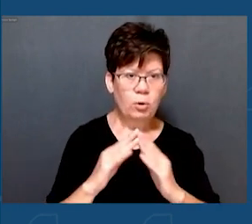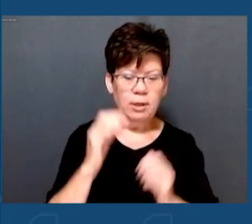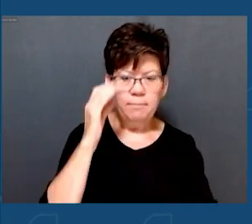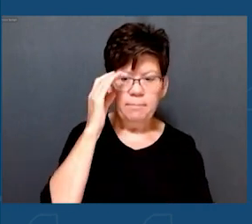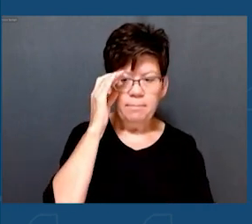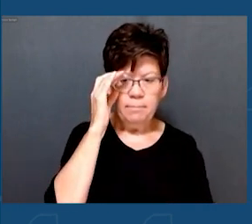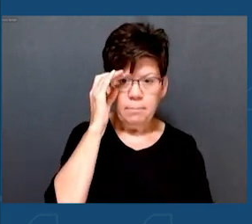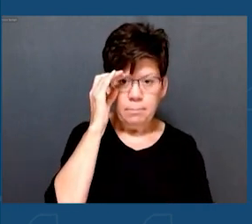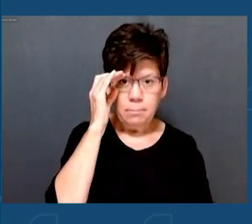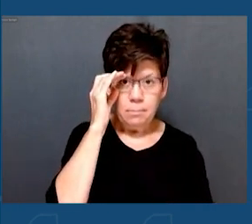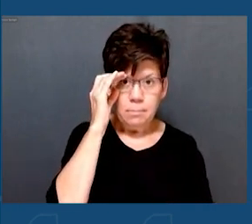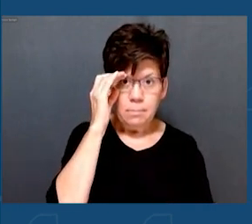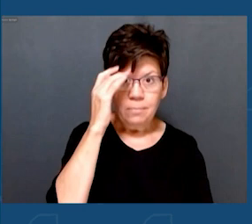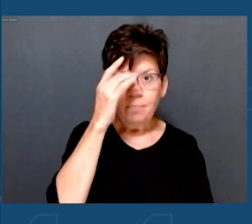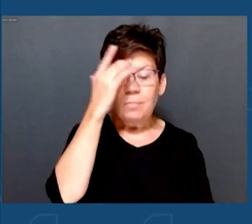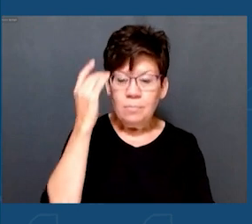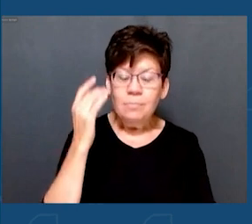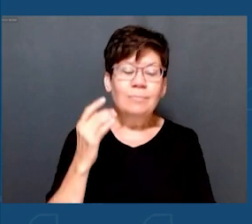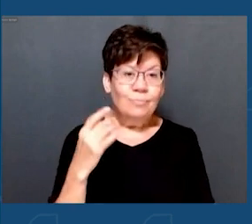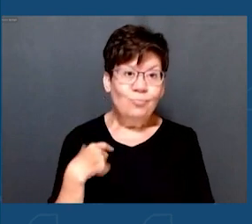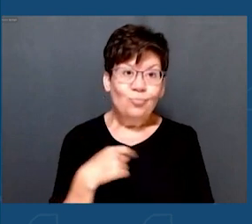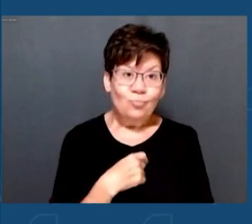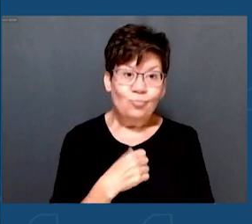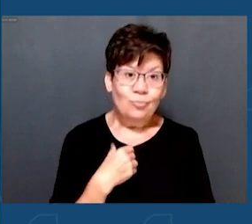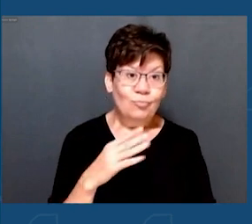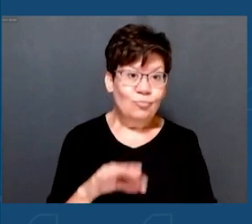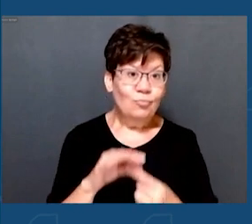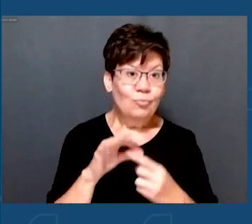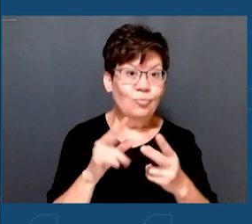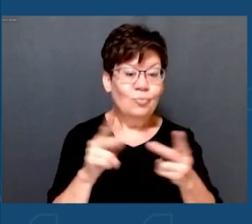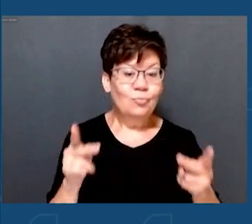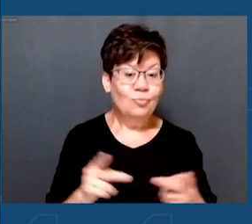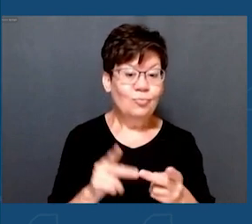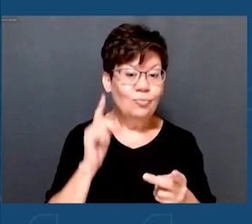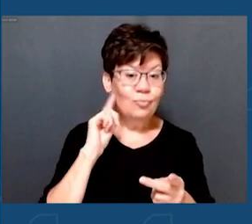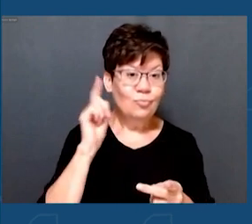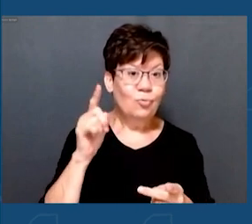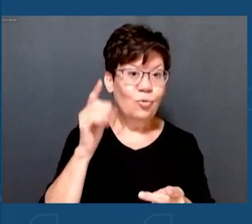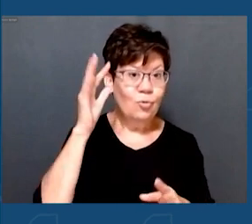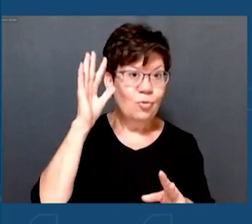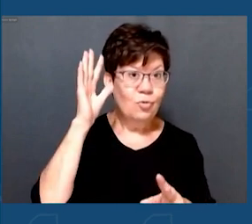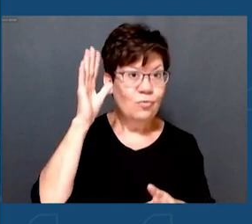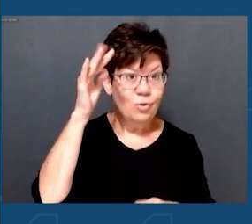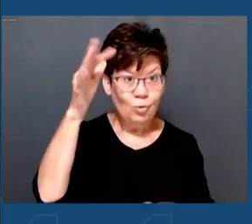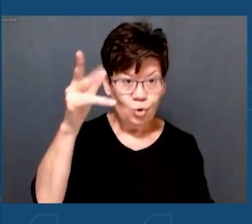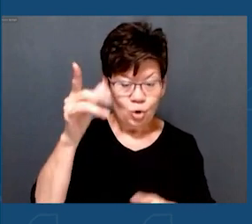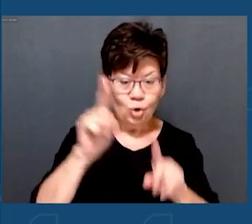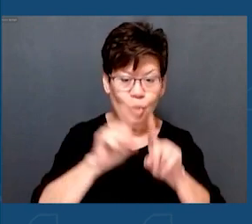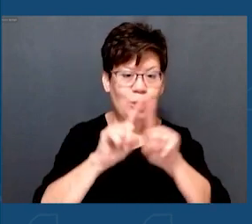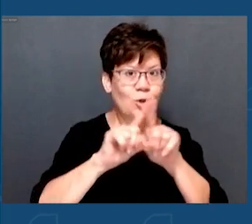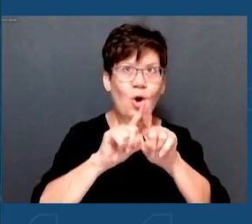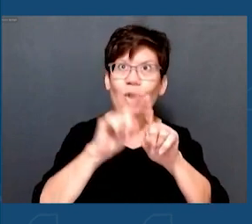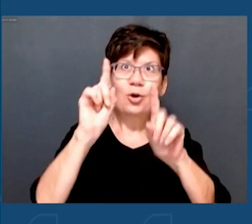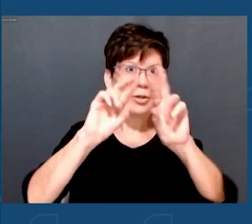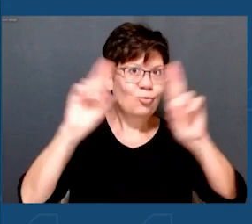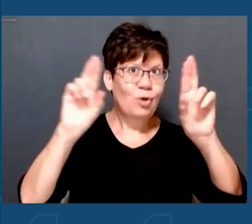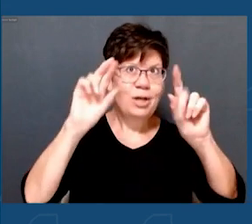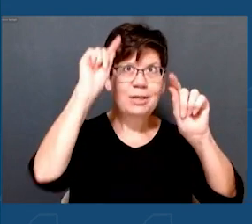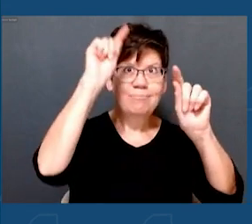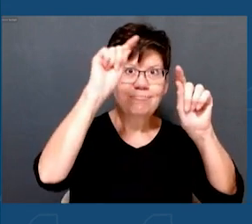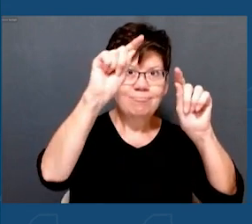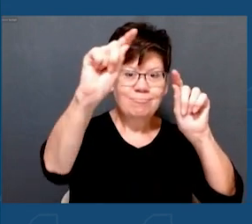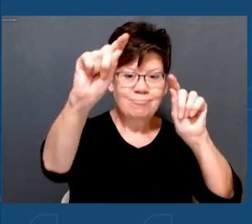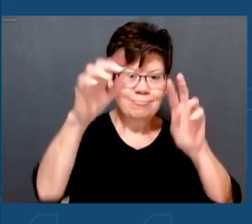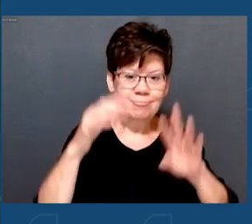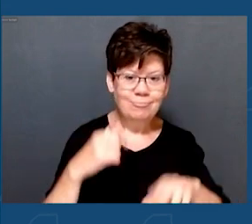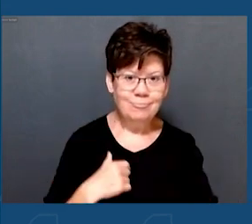We are in a unique place for the future. The stars are aligned. We have had the privilege of